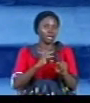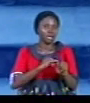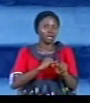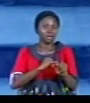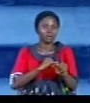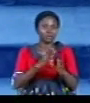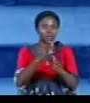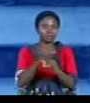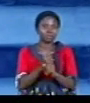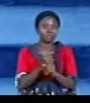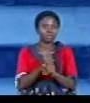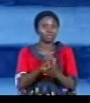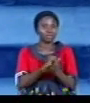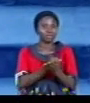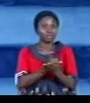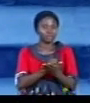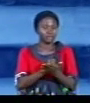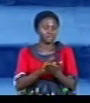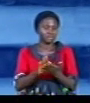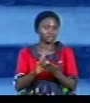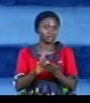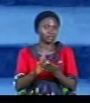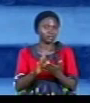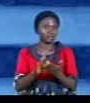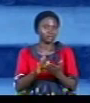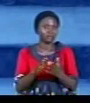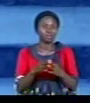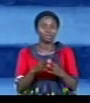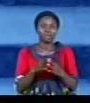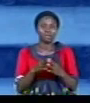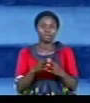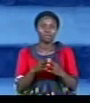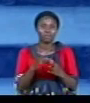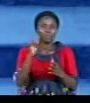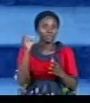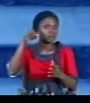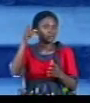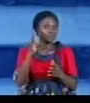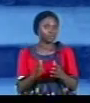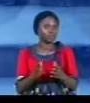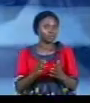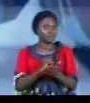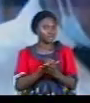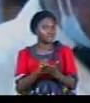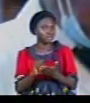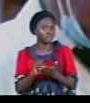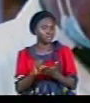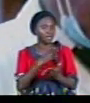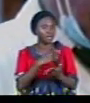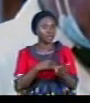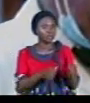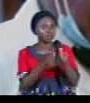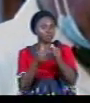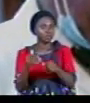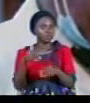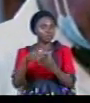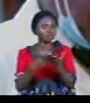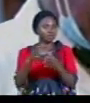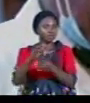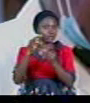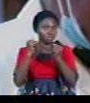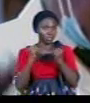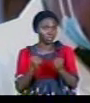It happened that I've been saved by the grace of God, sanctified, and baptized in the Holy Ghost.